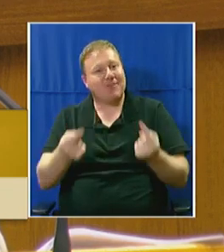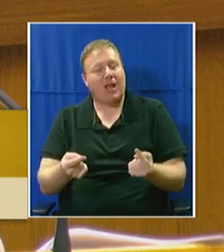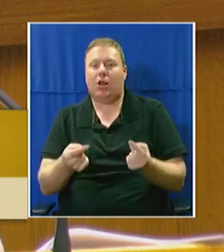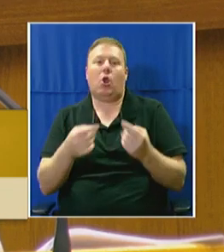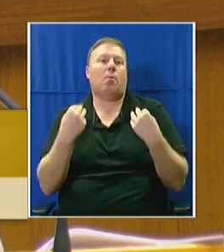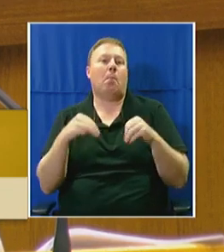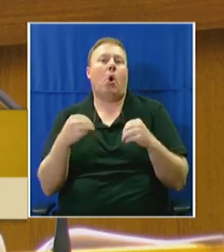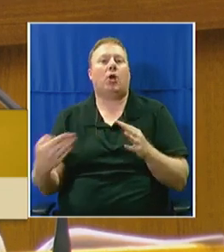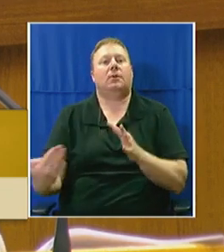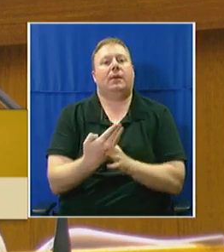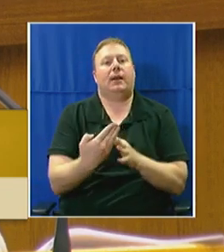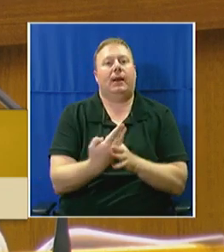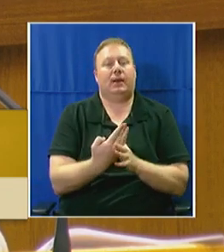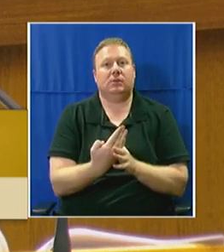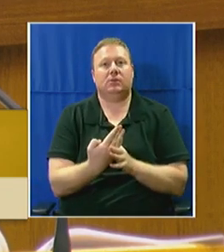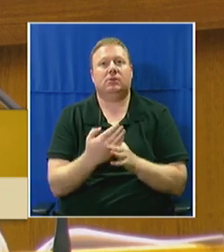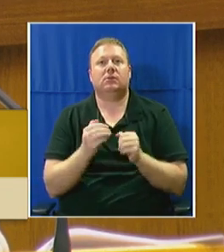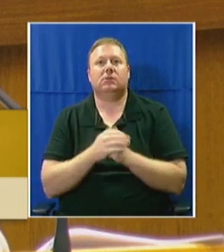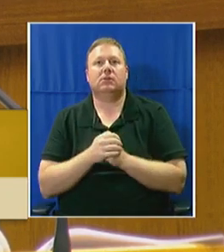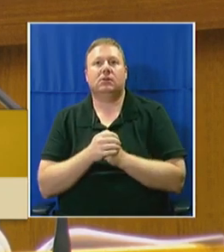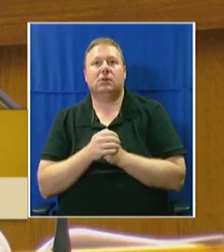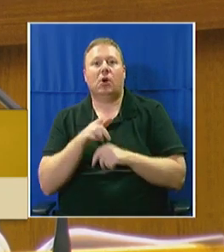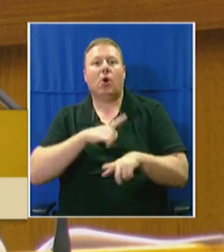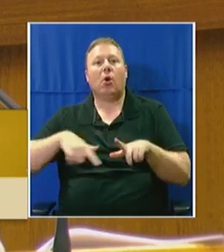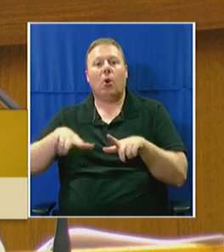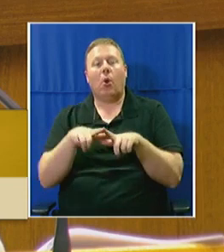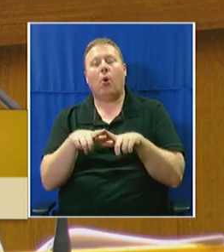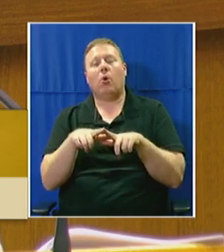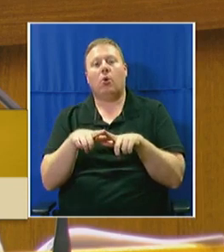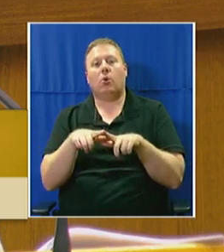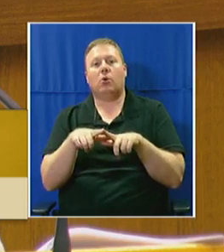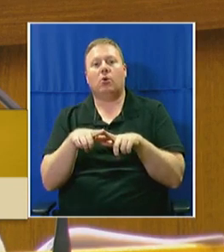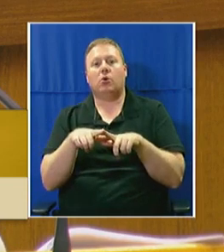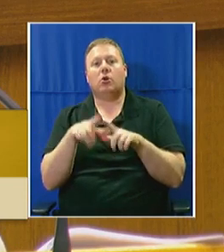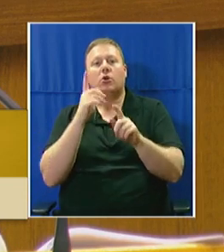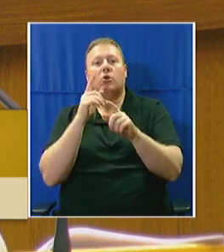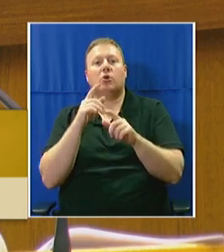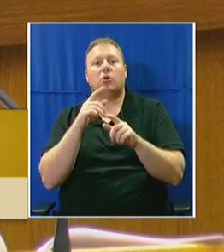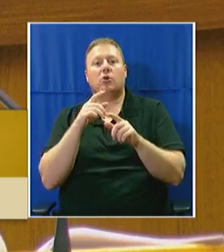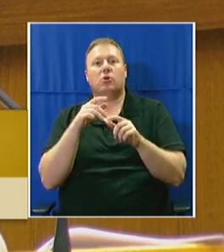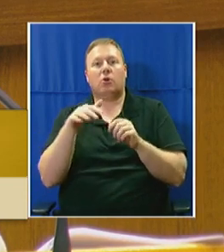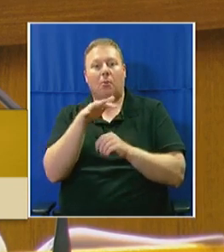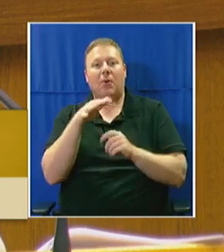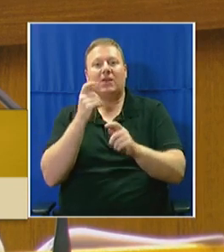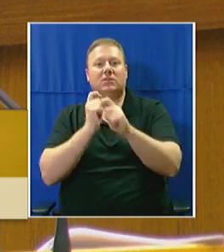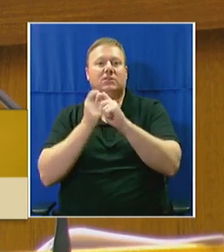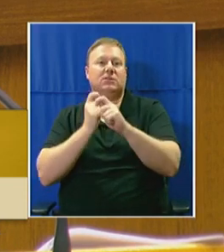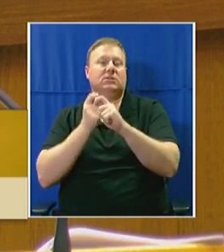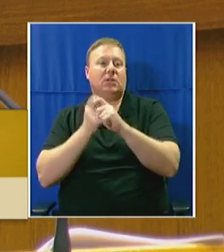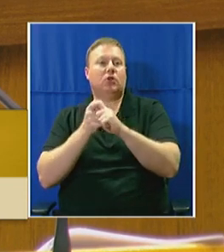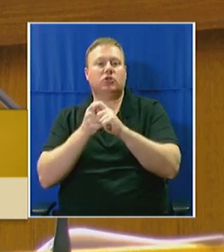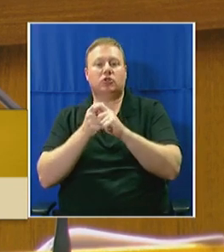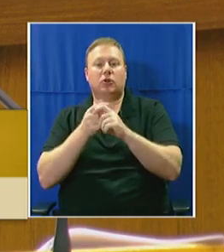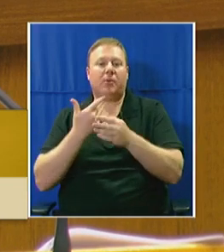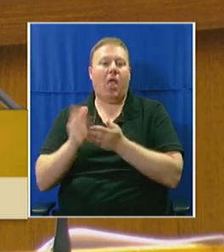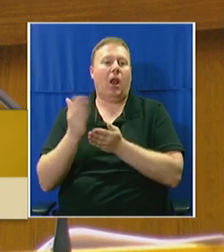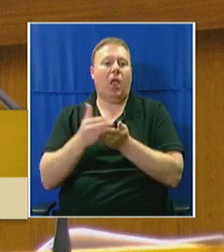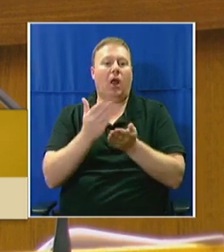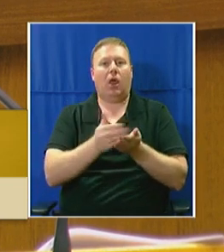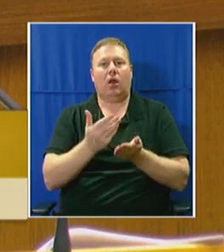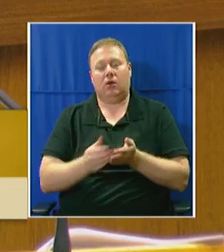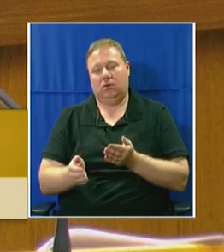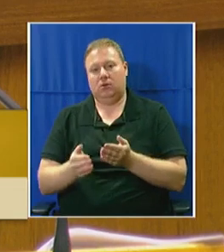companies deplacement of local in particular Township Enterprises by big retail businesses access to